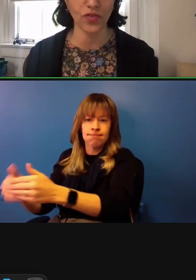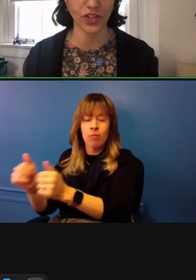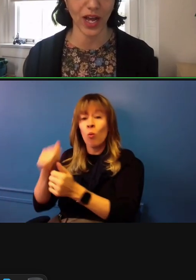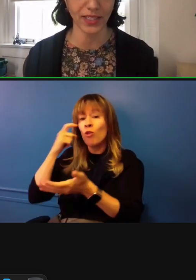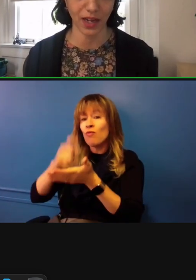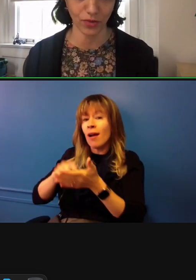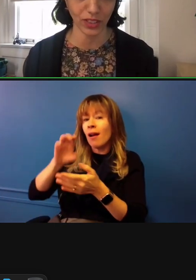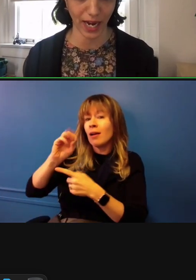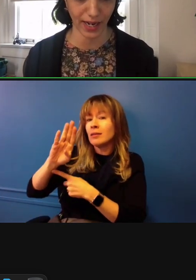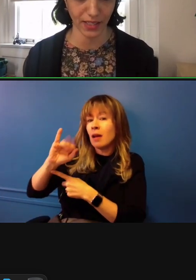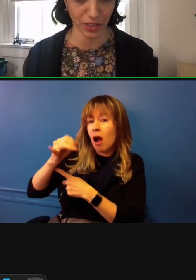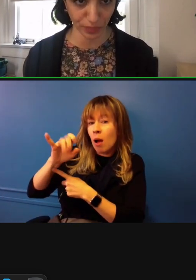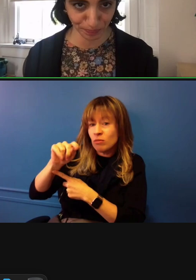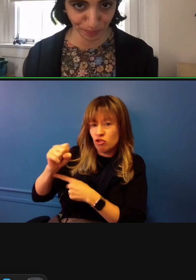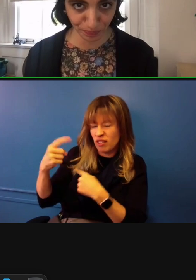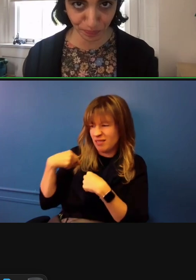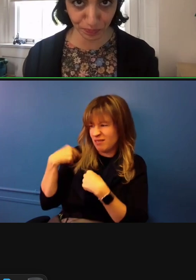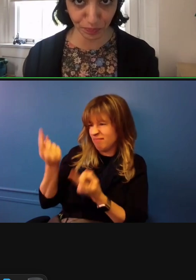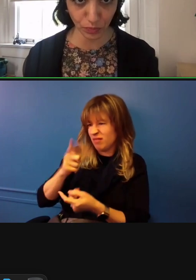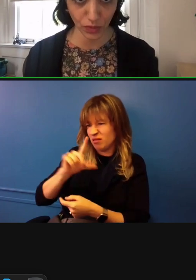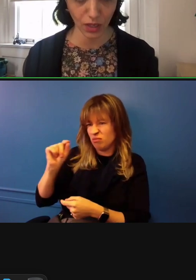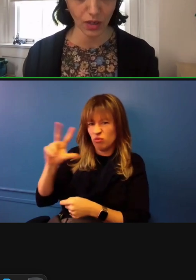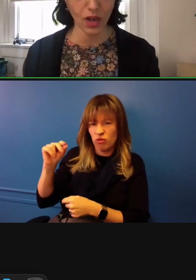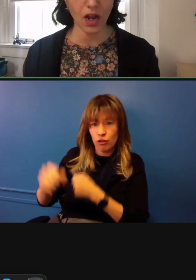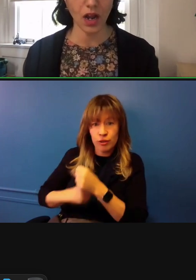recognition over the last several decades.